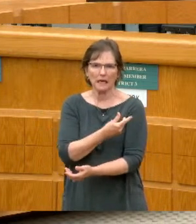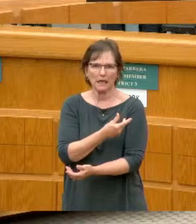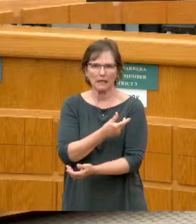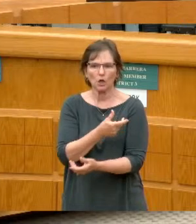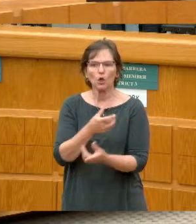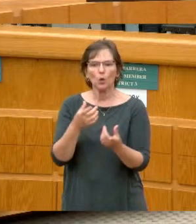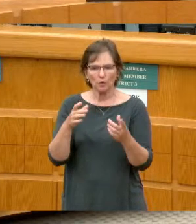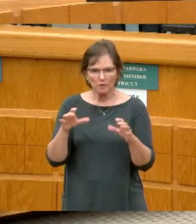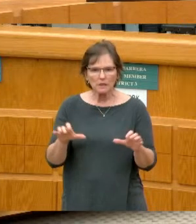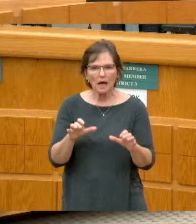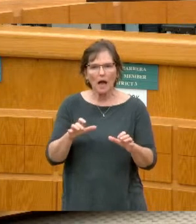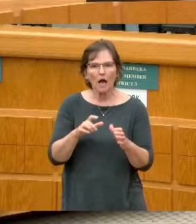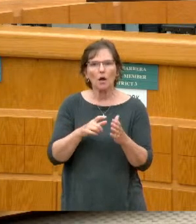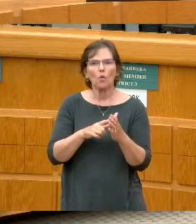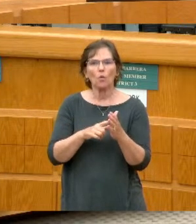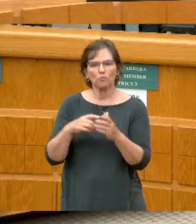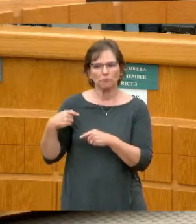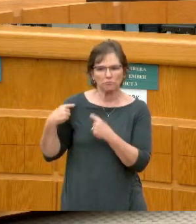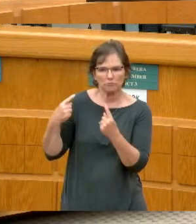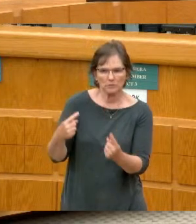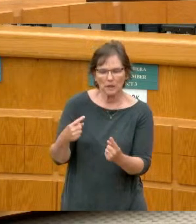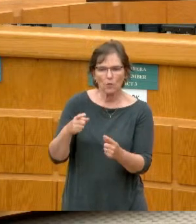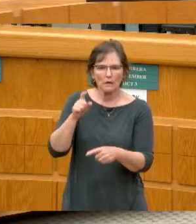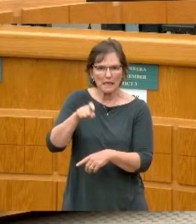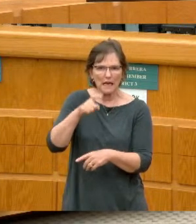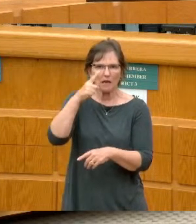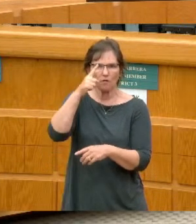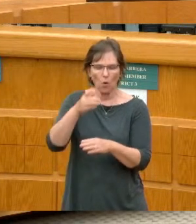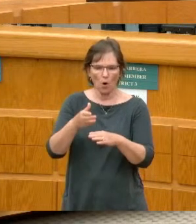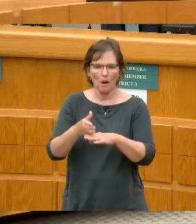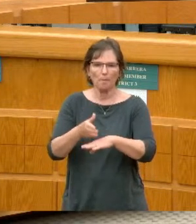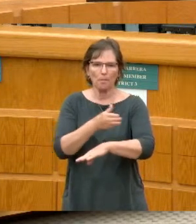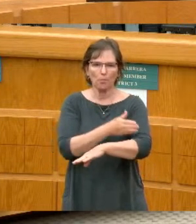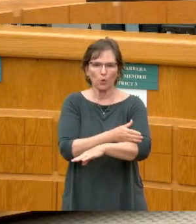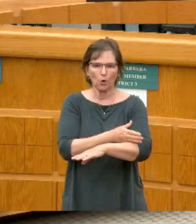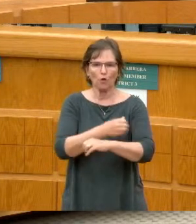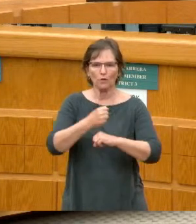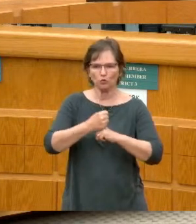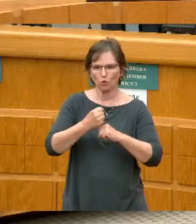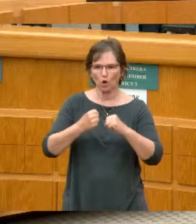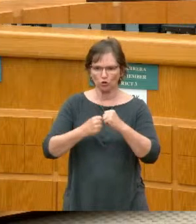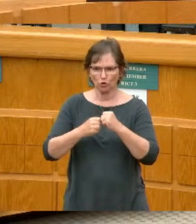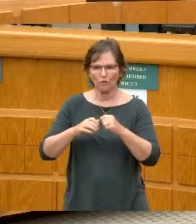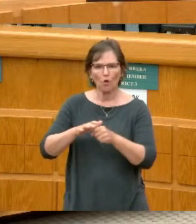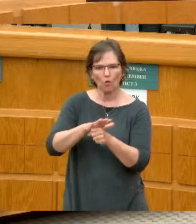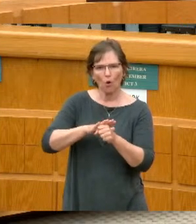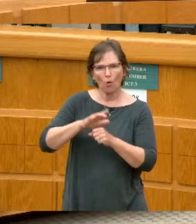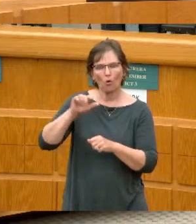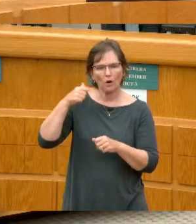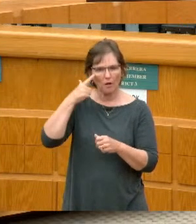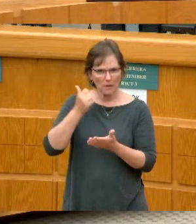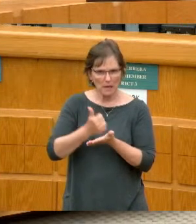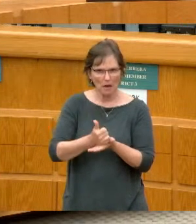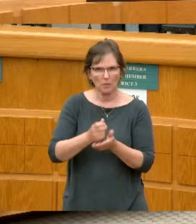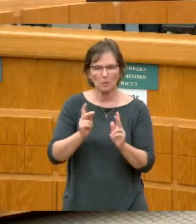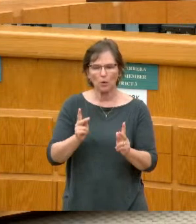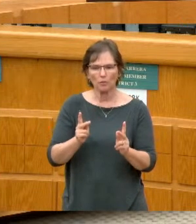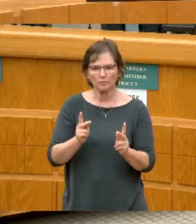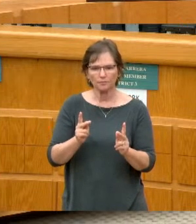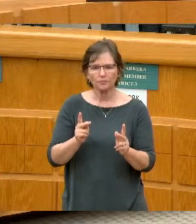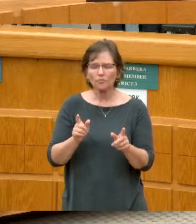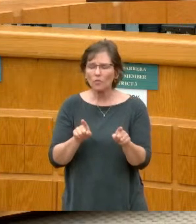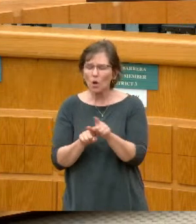I can in my power to ensure we get what we need for those in need. We've